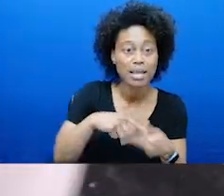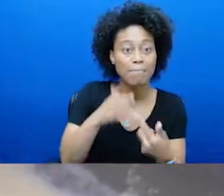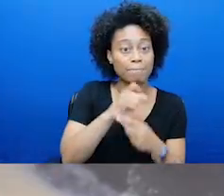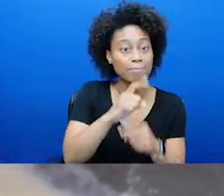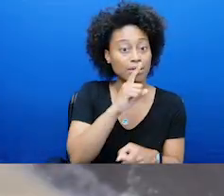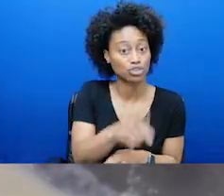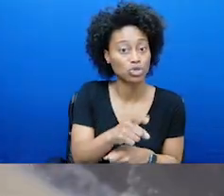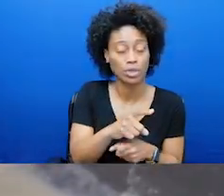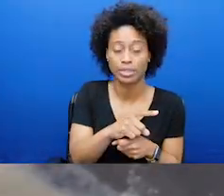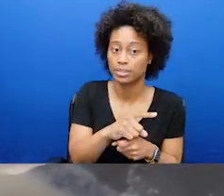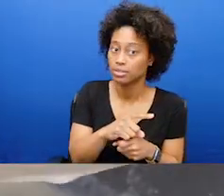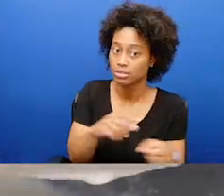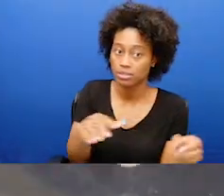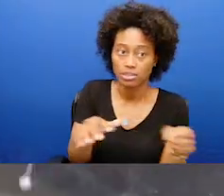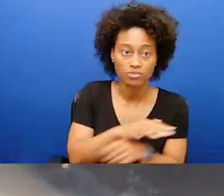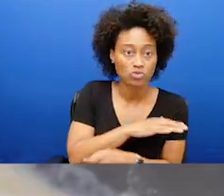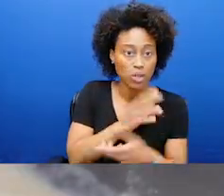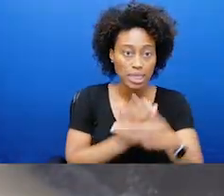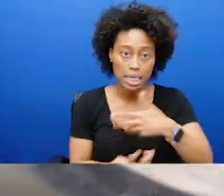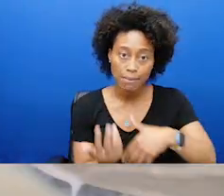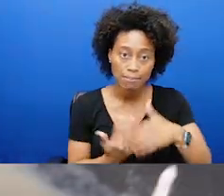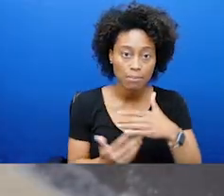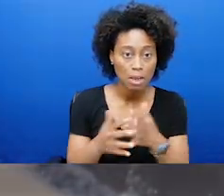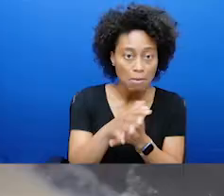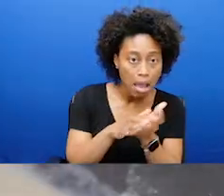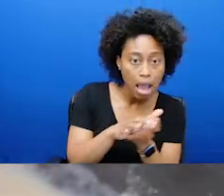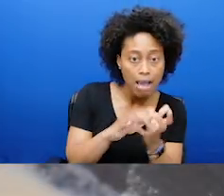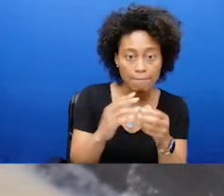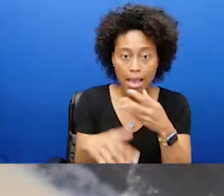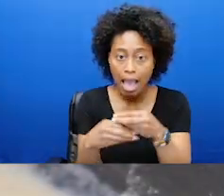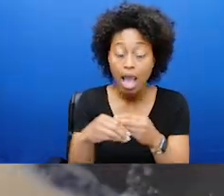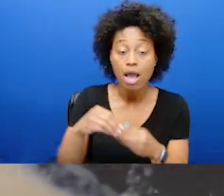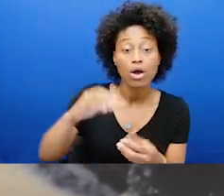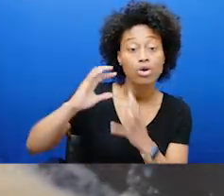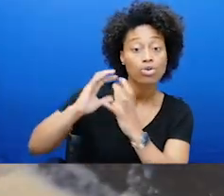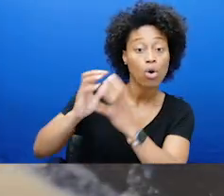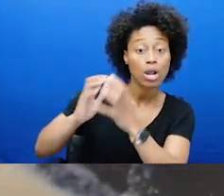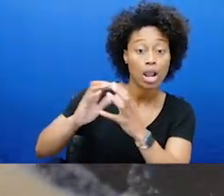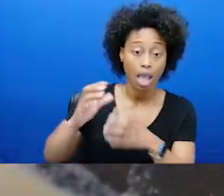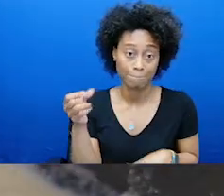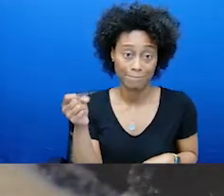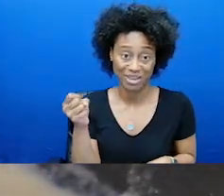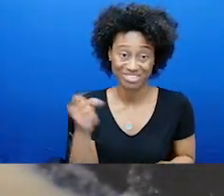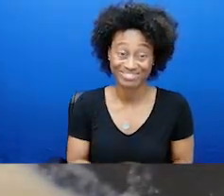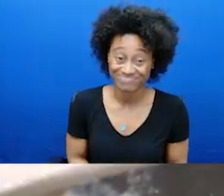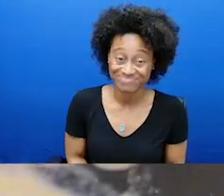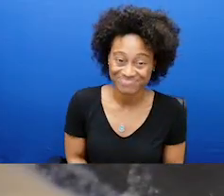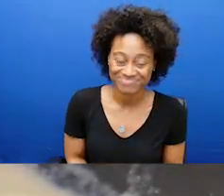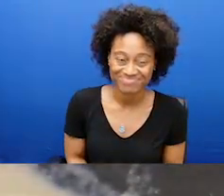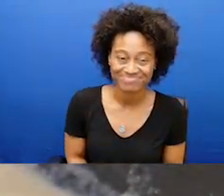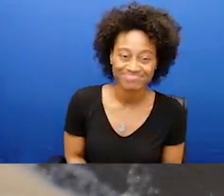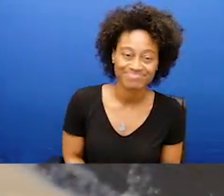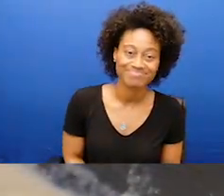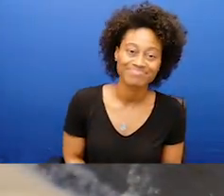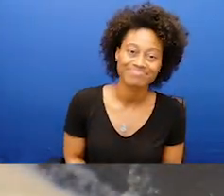stir that around and make sure it's well combined in with the roux, and then add in a can of coconut